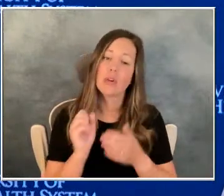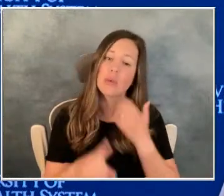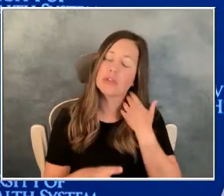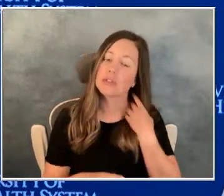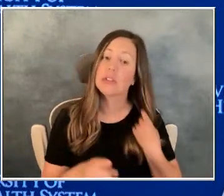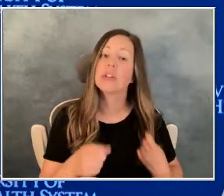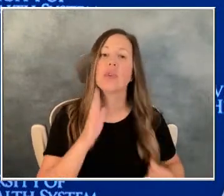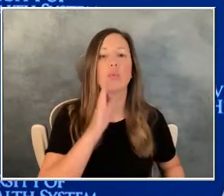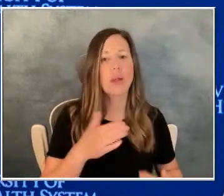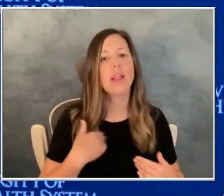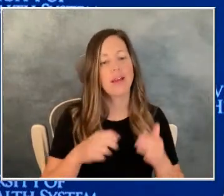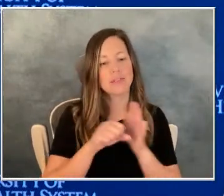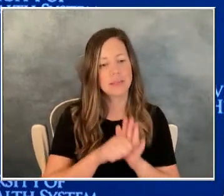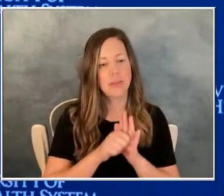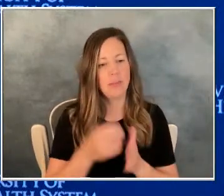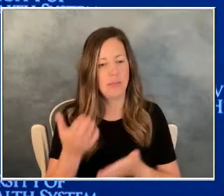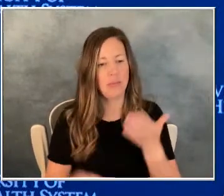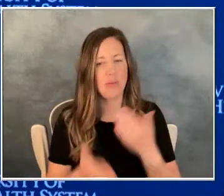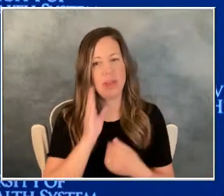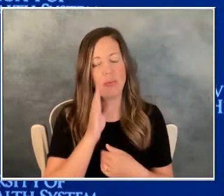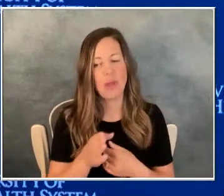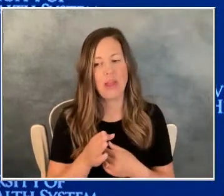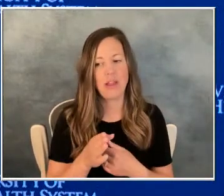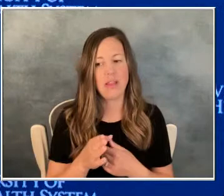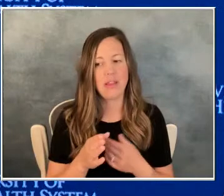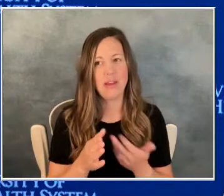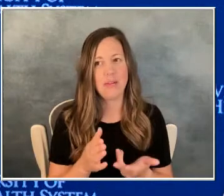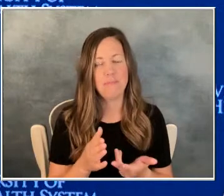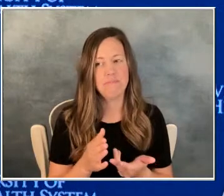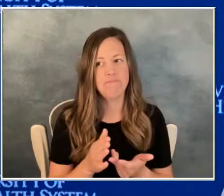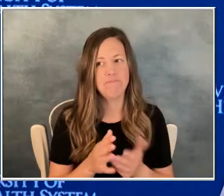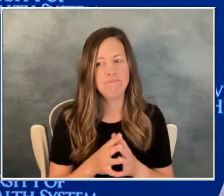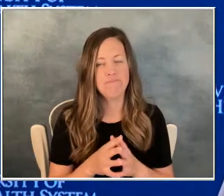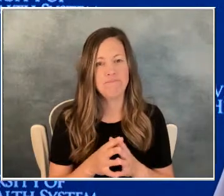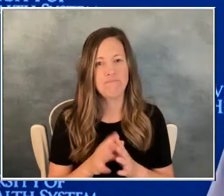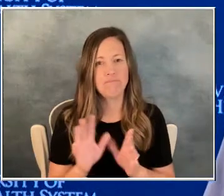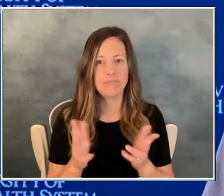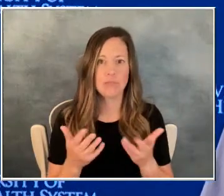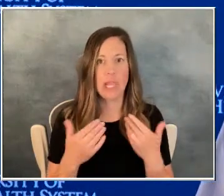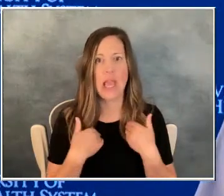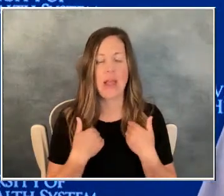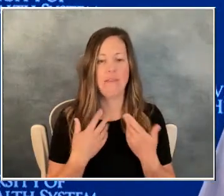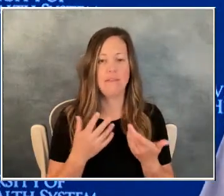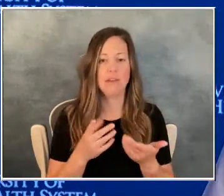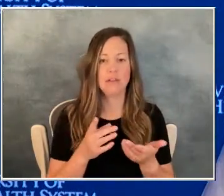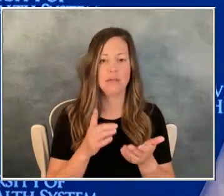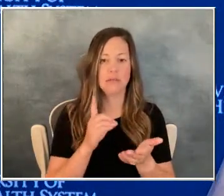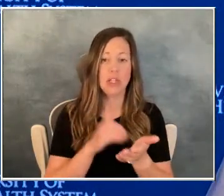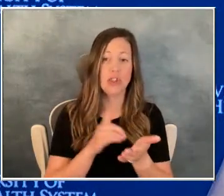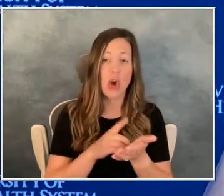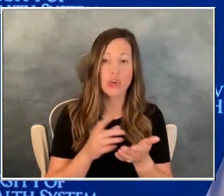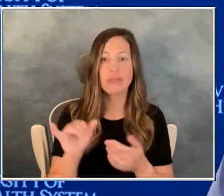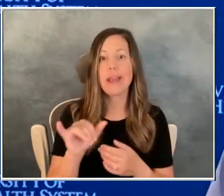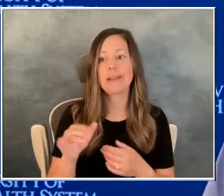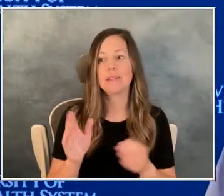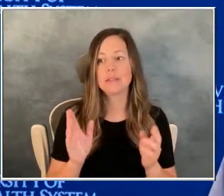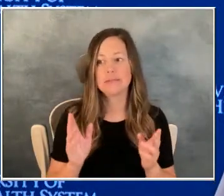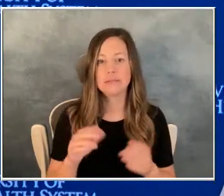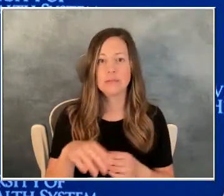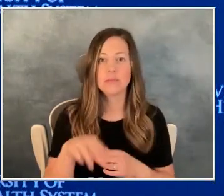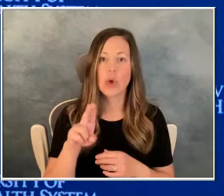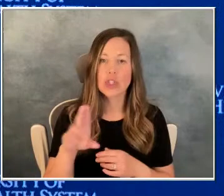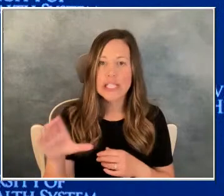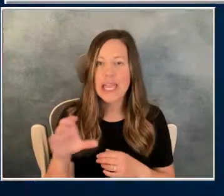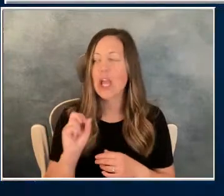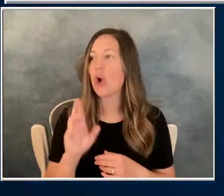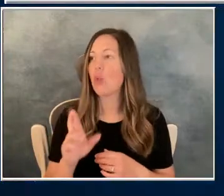symptomatic. You'll probably go to an evaluation by either an urgent care, your primary doctor, or emergency department